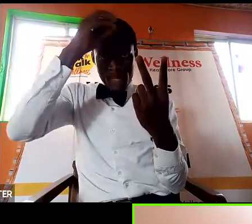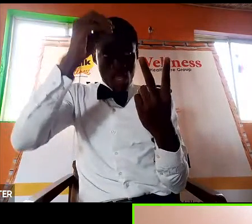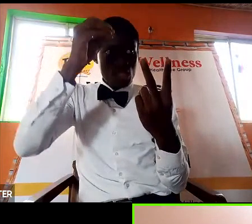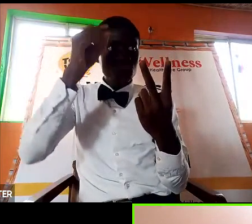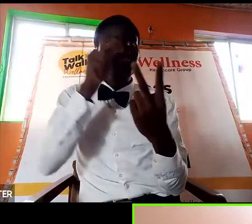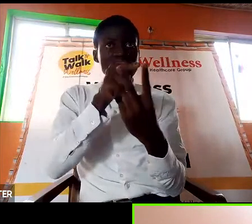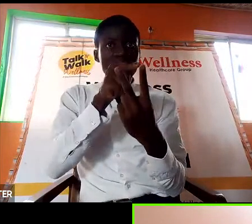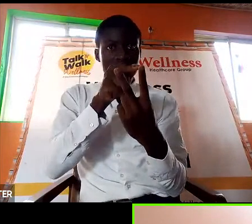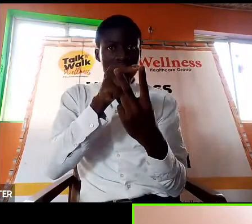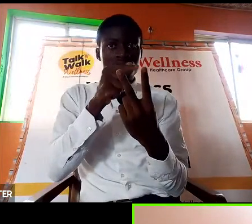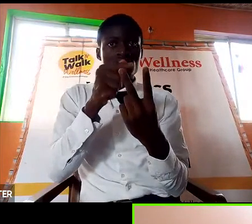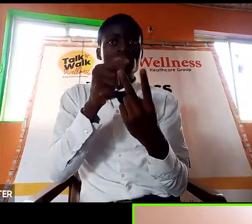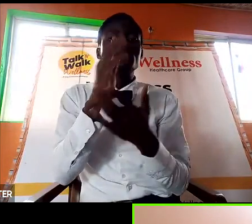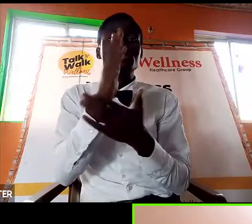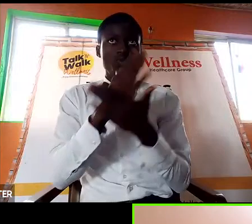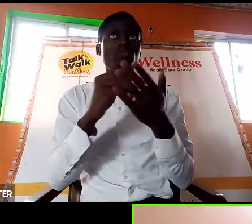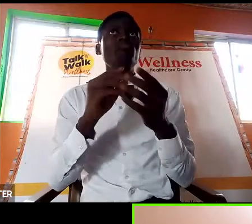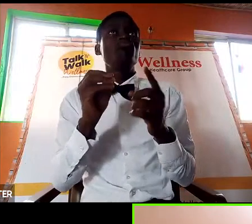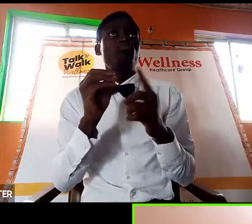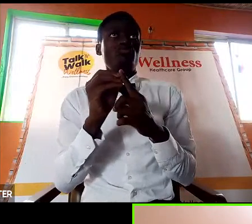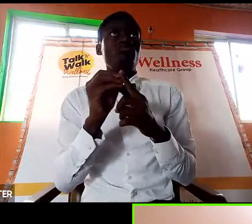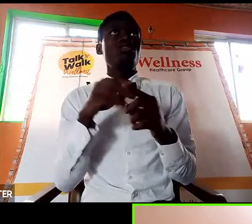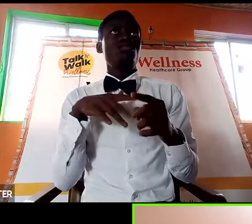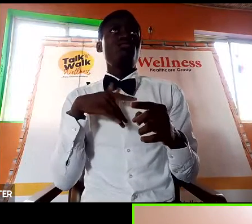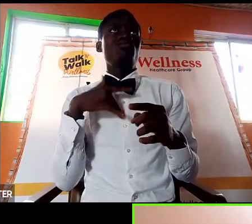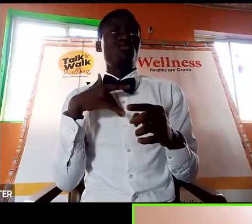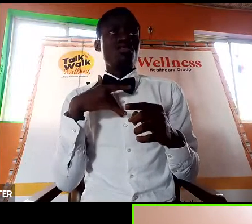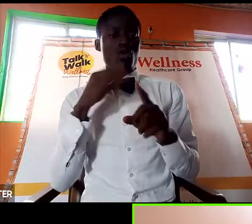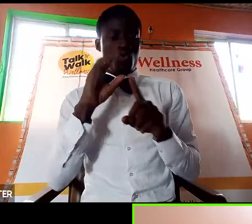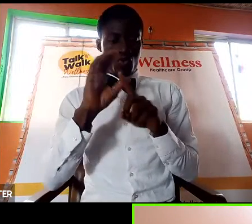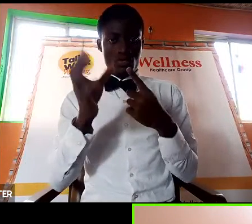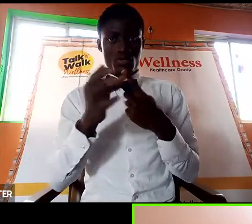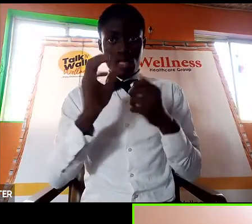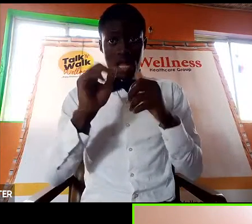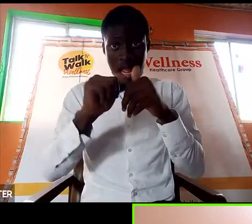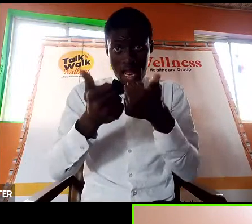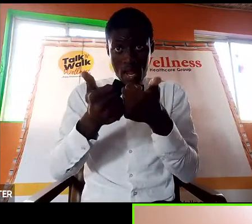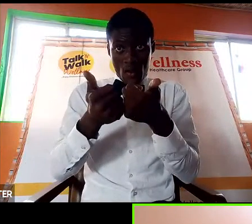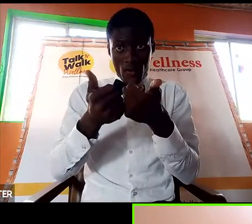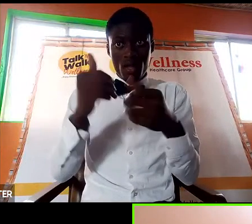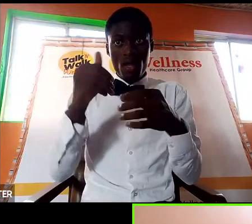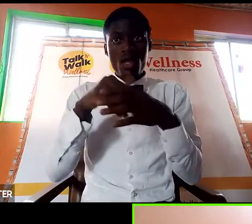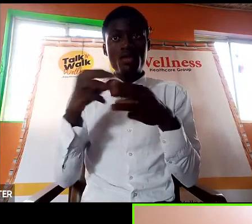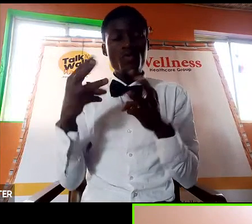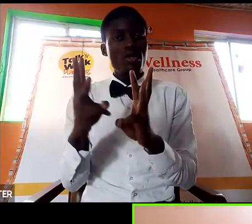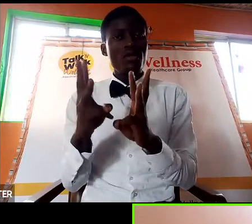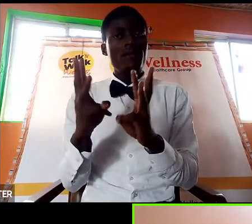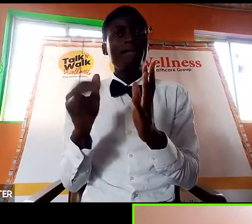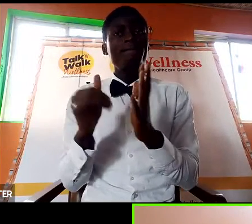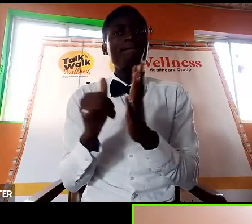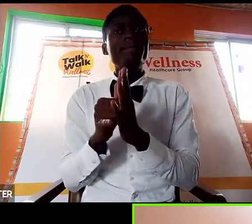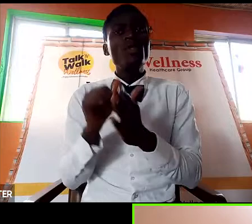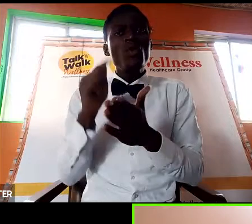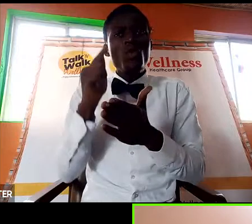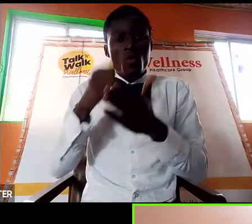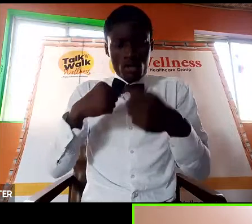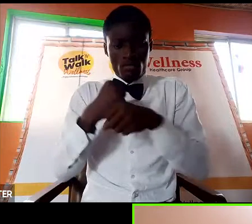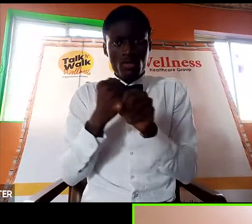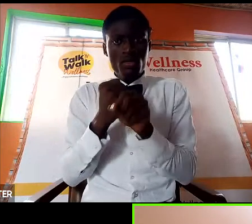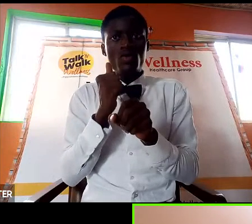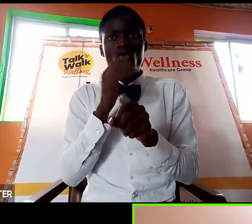conditioned. Conditioned in a way that, you know, the things that make women to enjoy sex is not something they like to